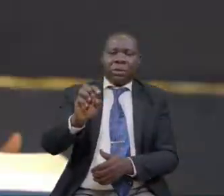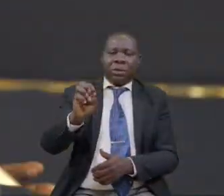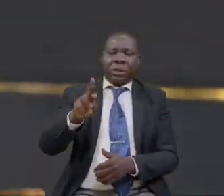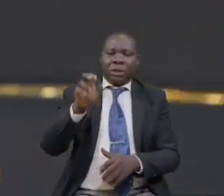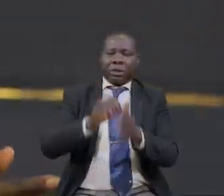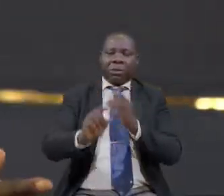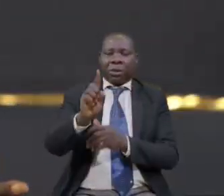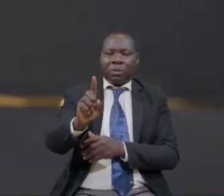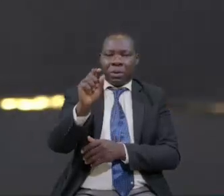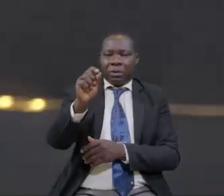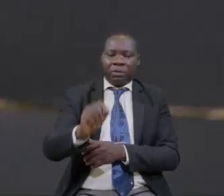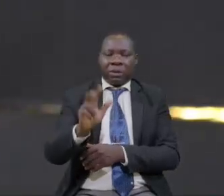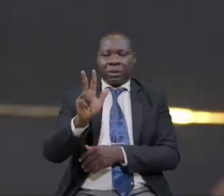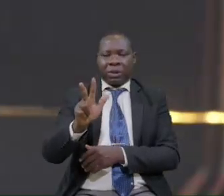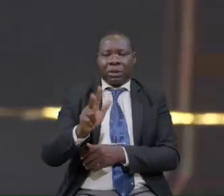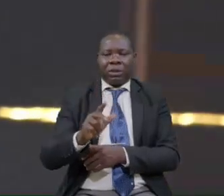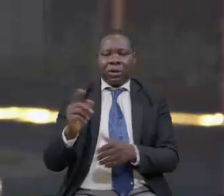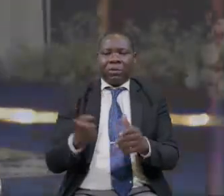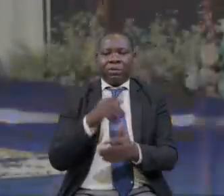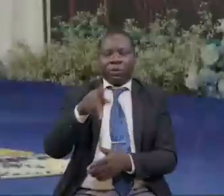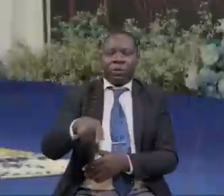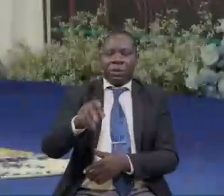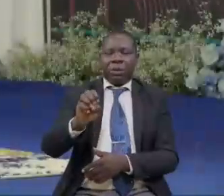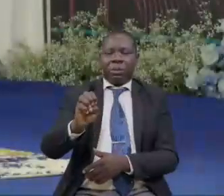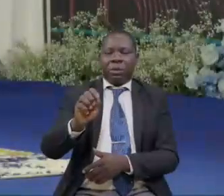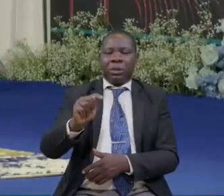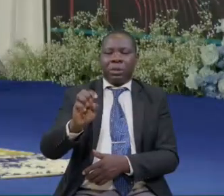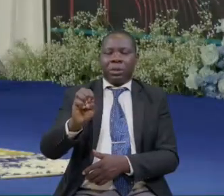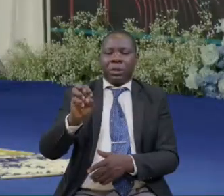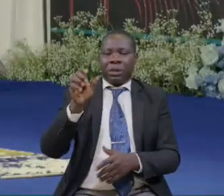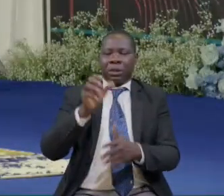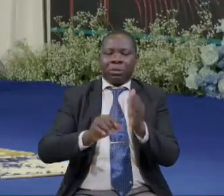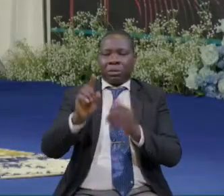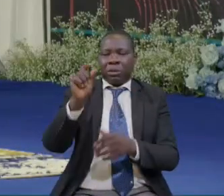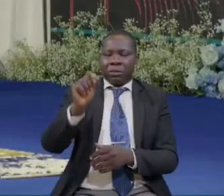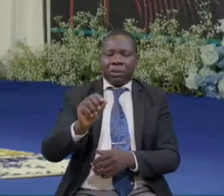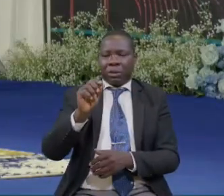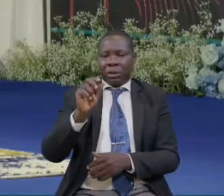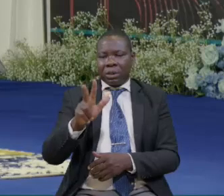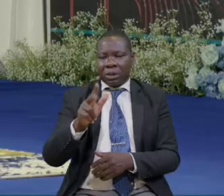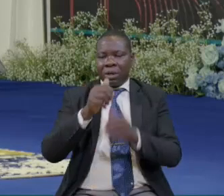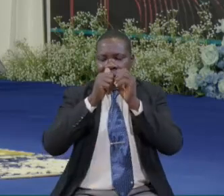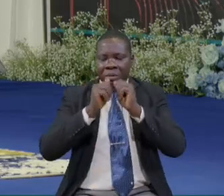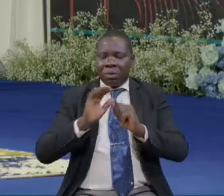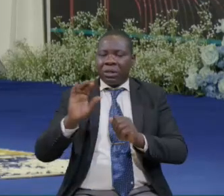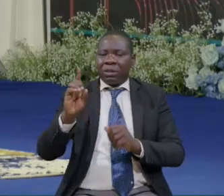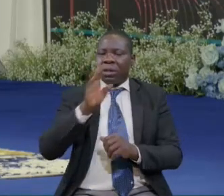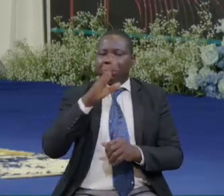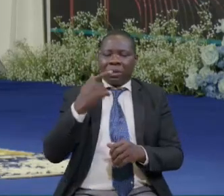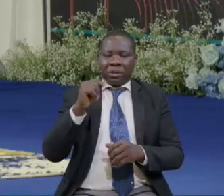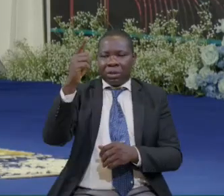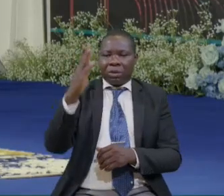1 Peter chapter 1, verse 3 says, blessed be the God and Father of our